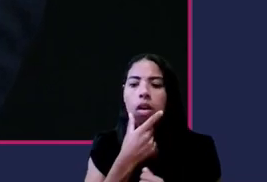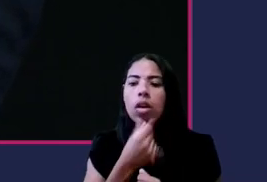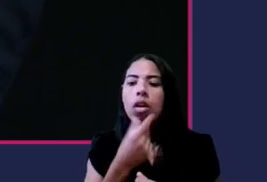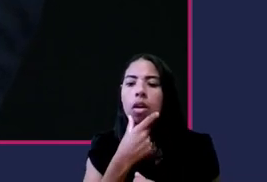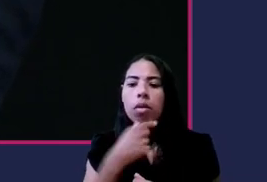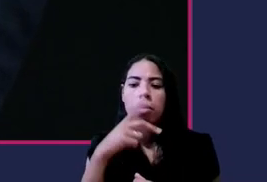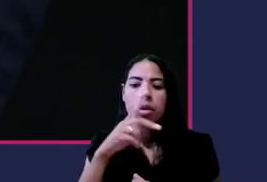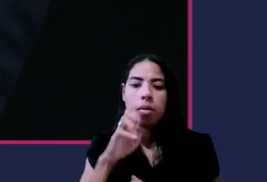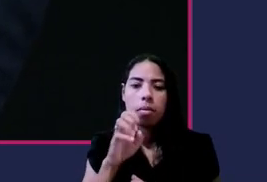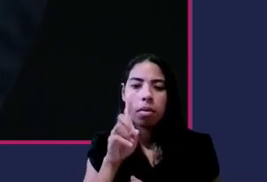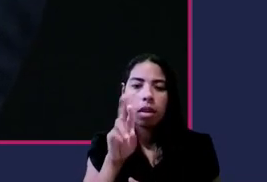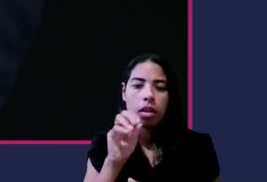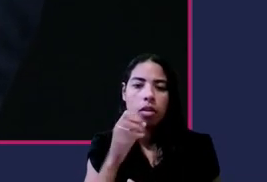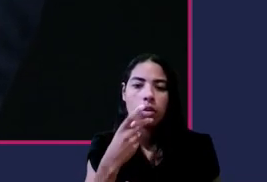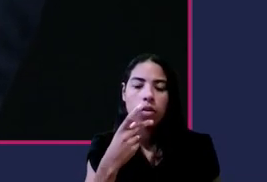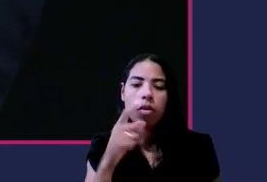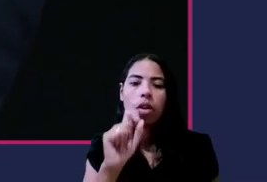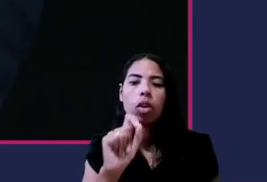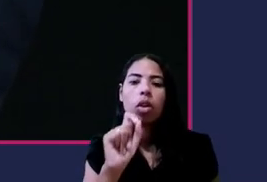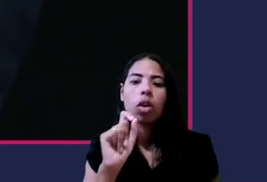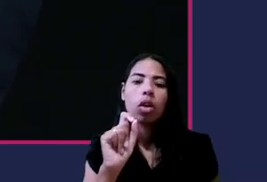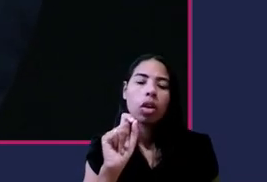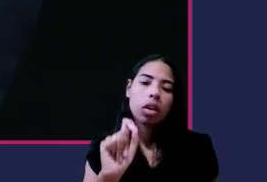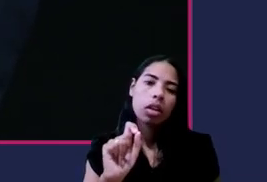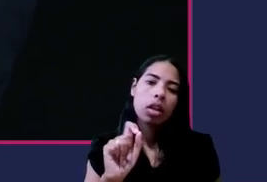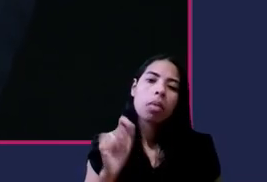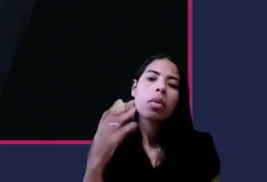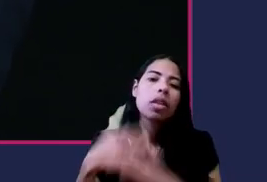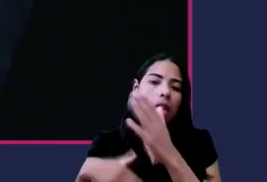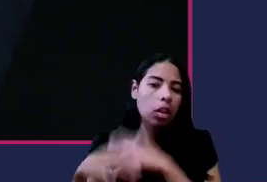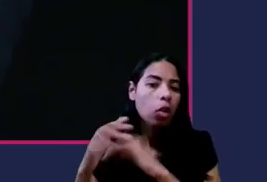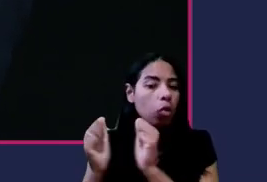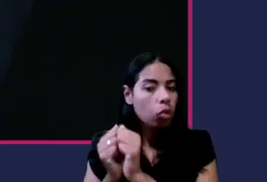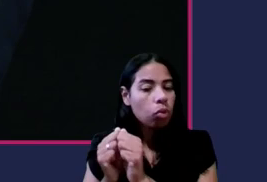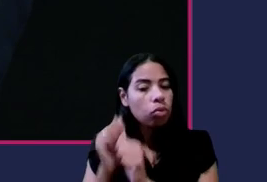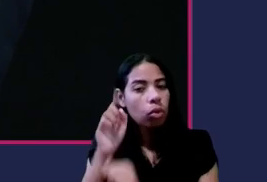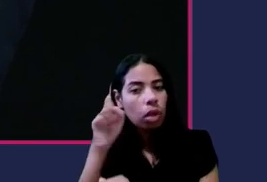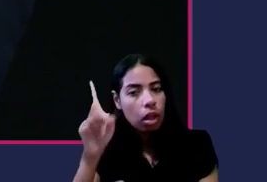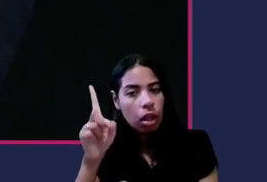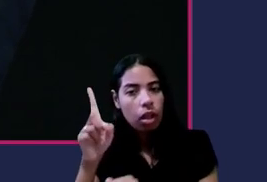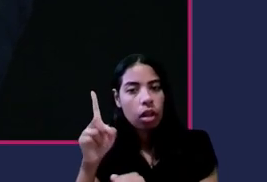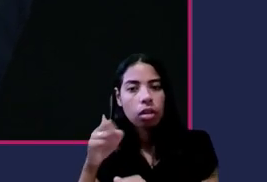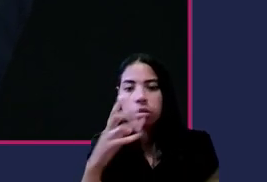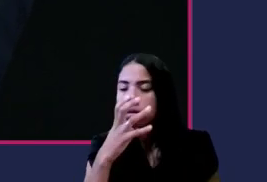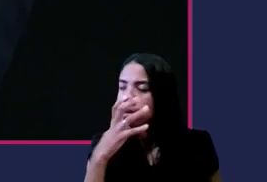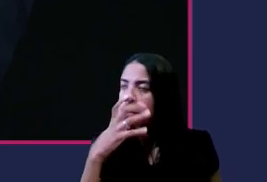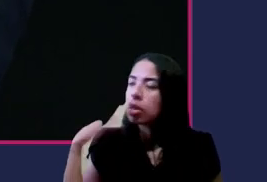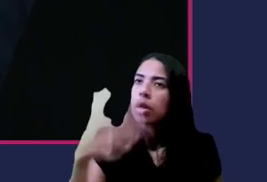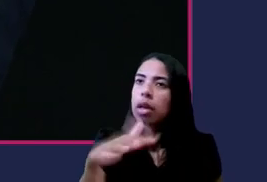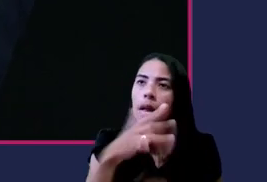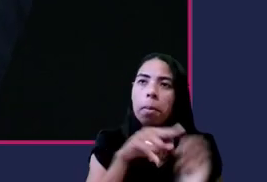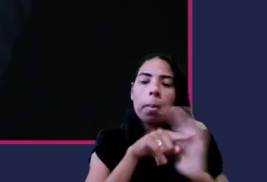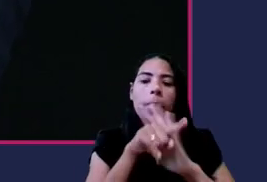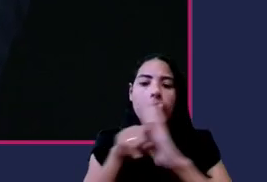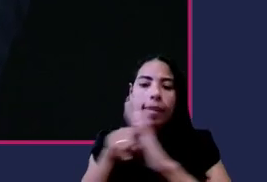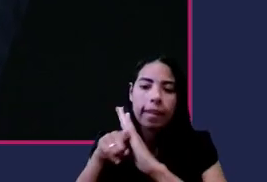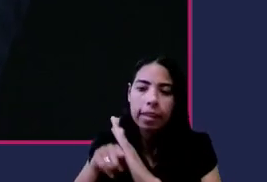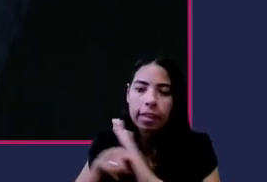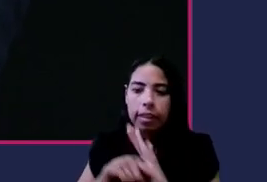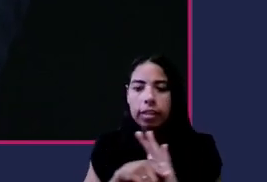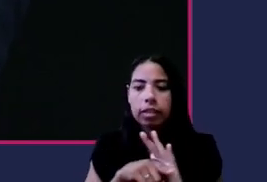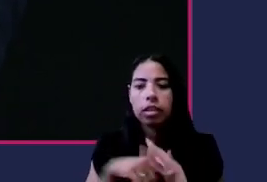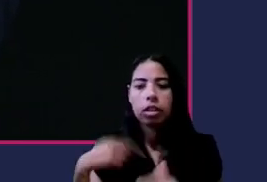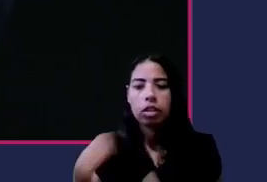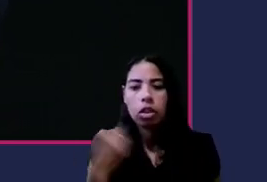Something else that Pedro mentioned was Johns Hopkins. I was there with him, and I was fascinated